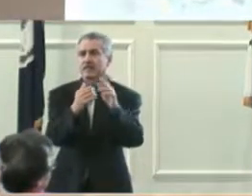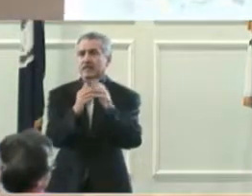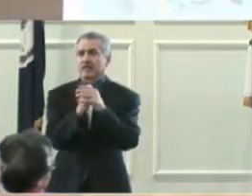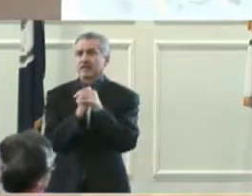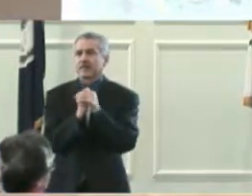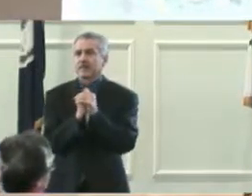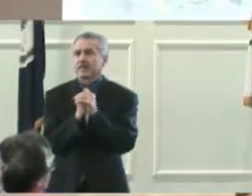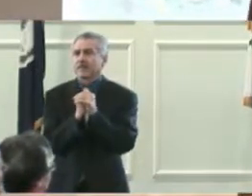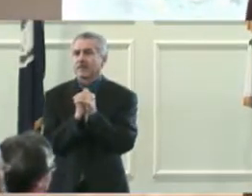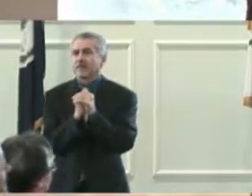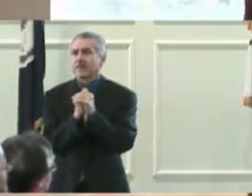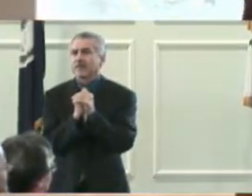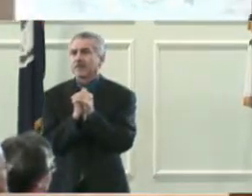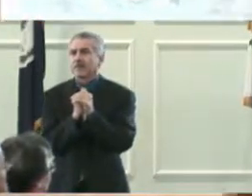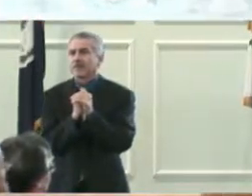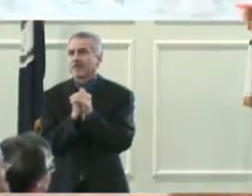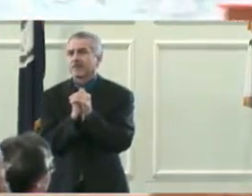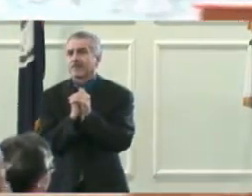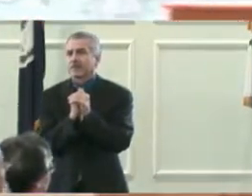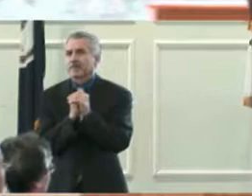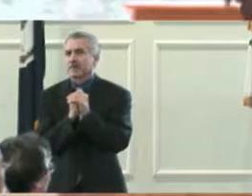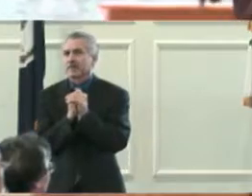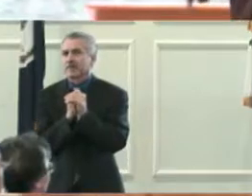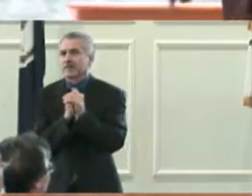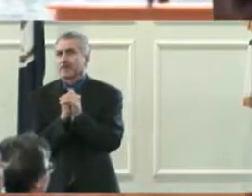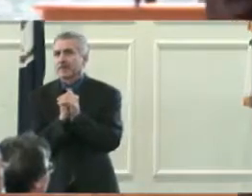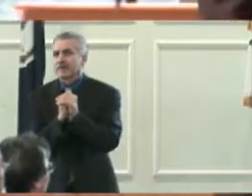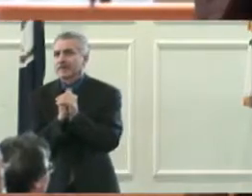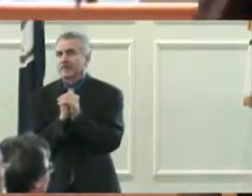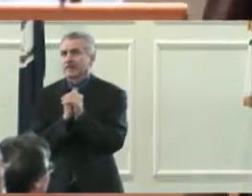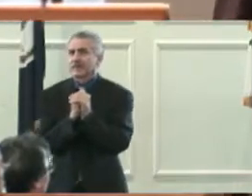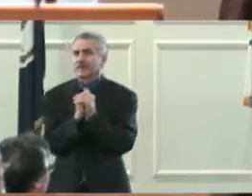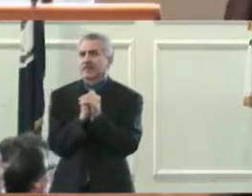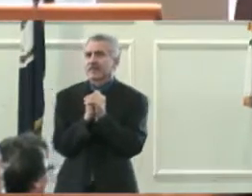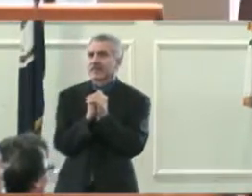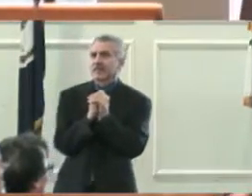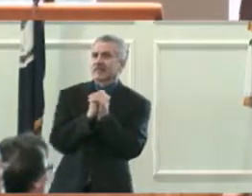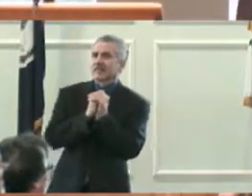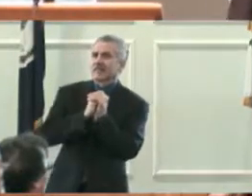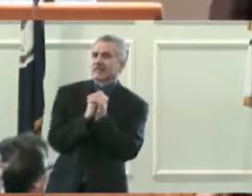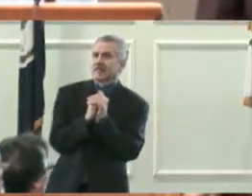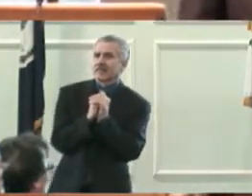1,290 days? Well, let's put it in perspective. All right? So we have